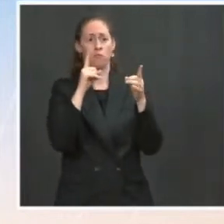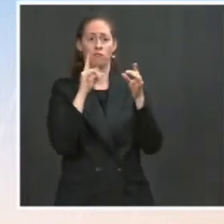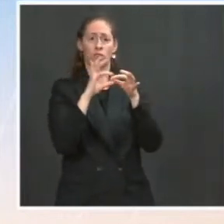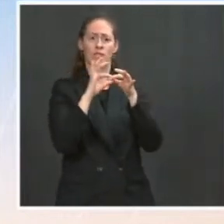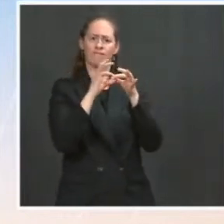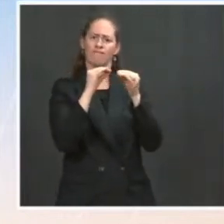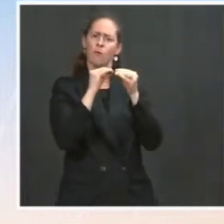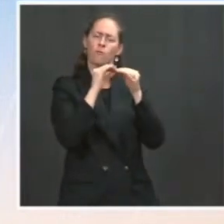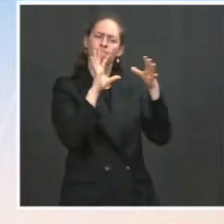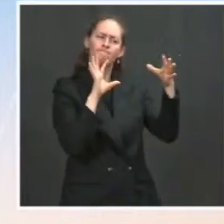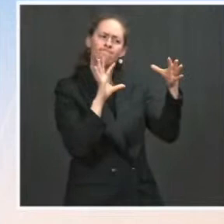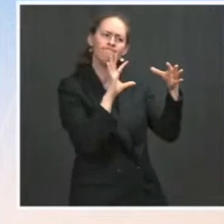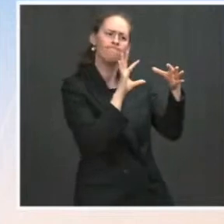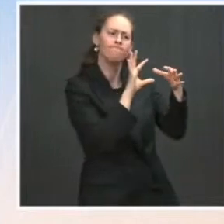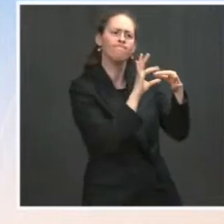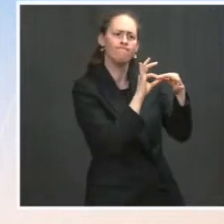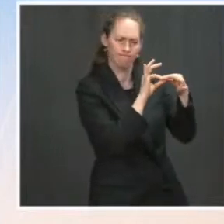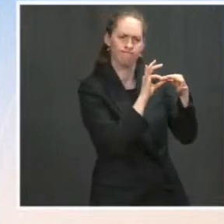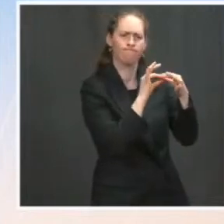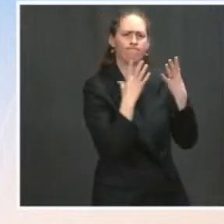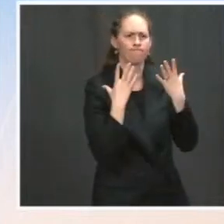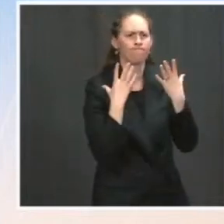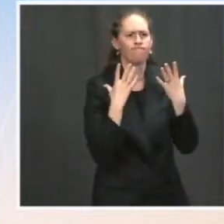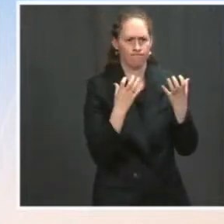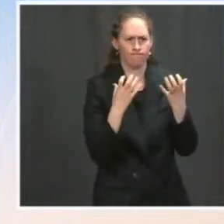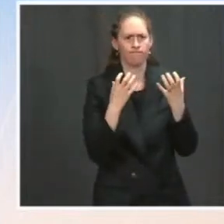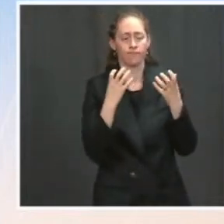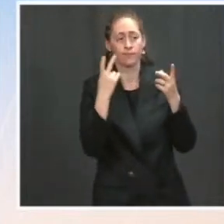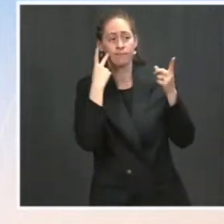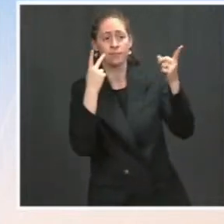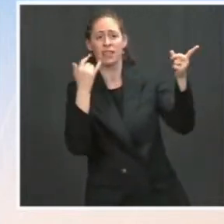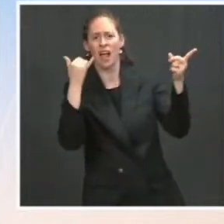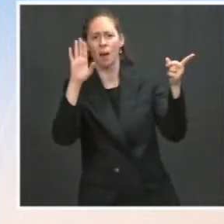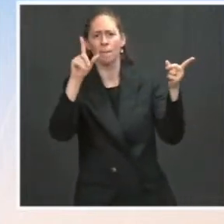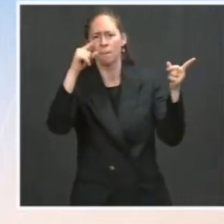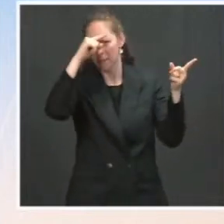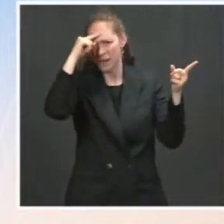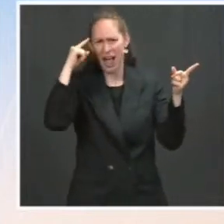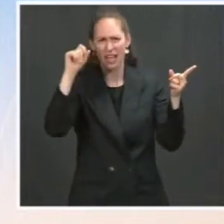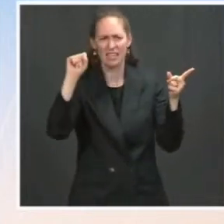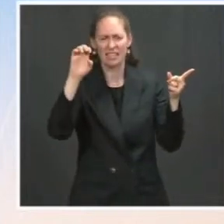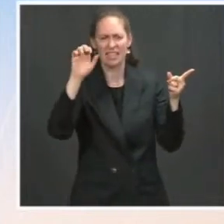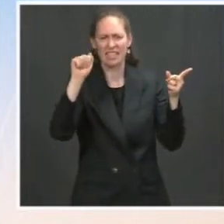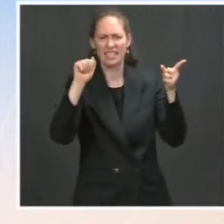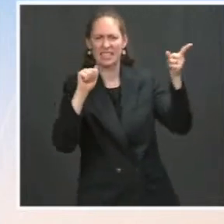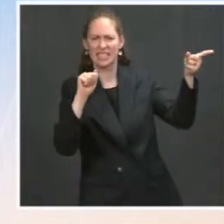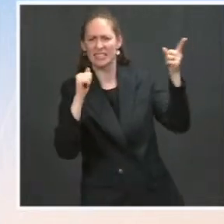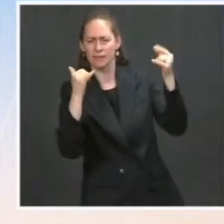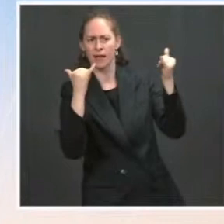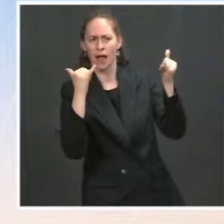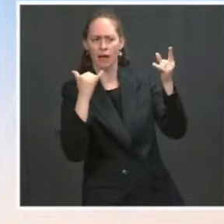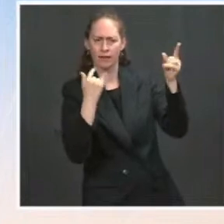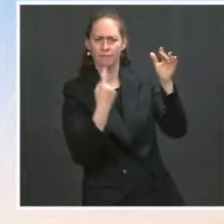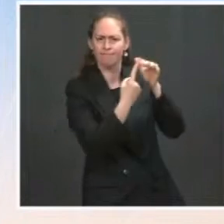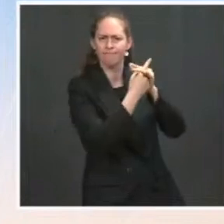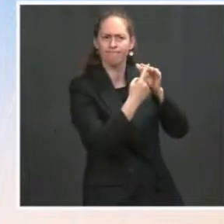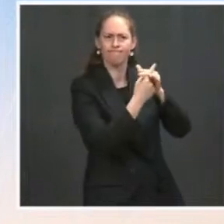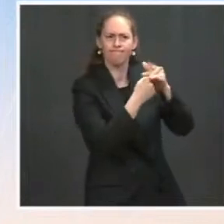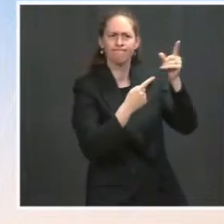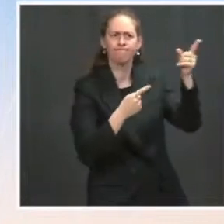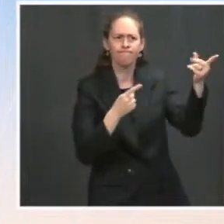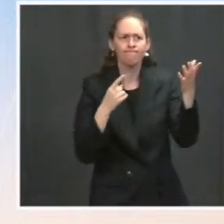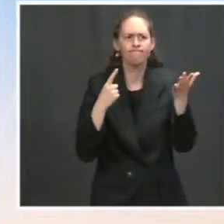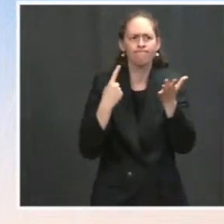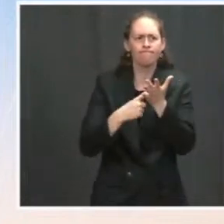the Baltic and Black Sea regions on a full range of issues, including global health security, climate change, energy security, and global